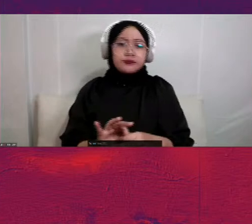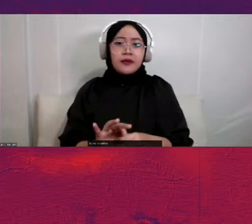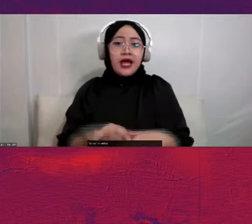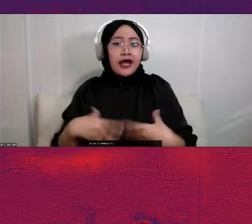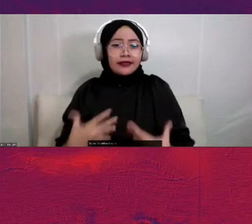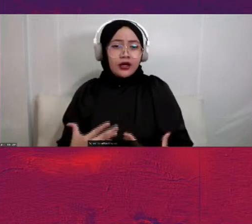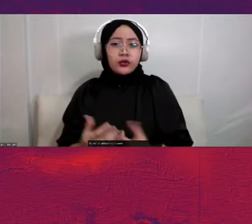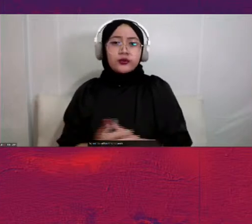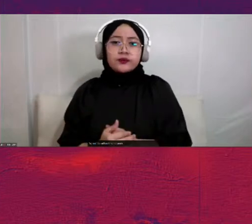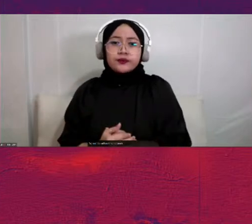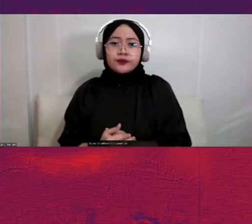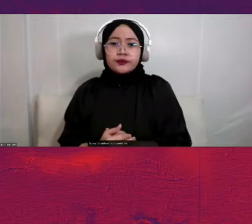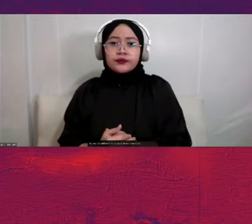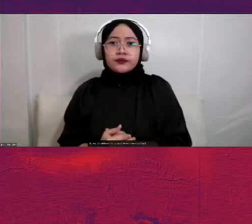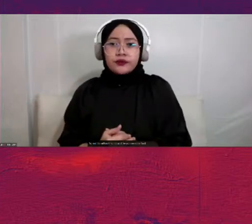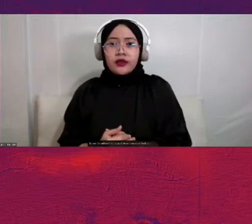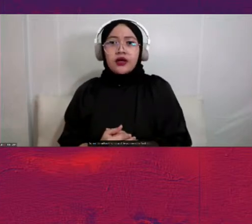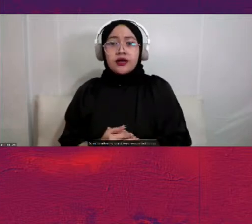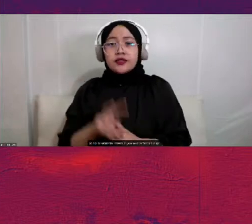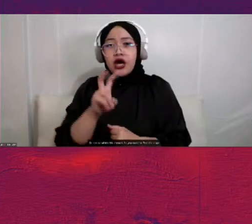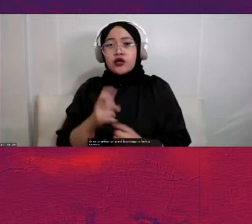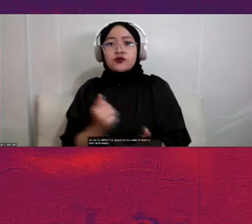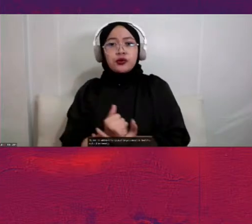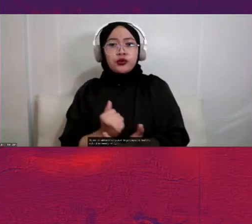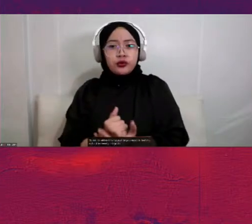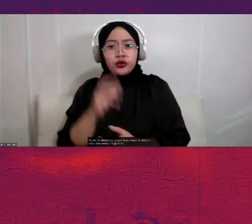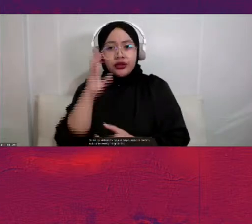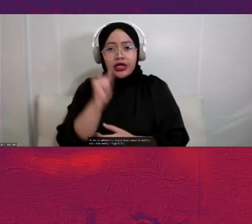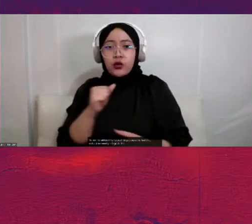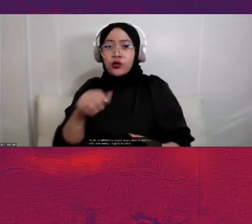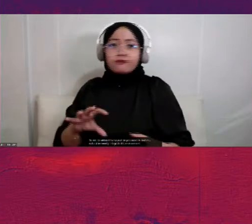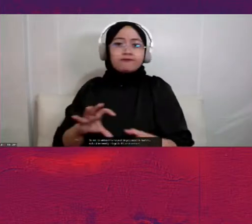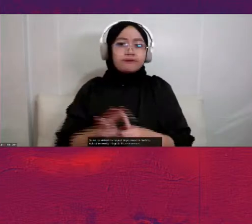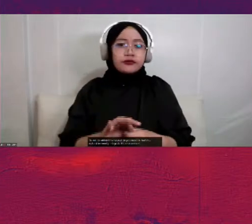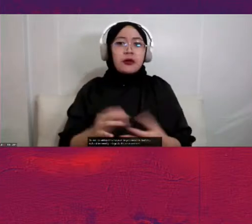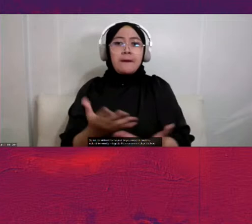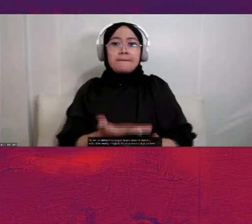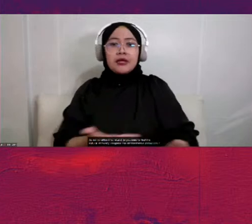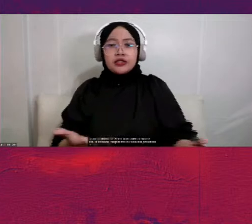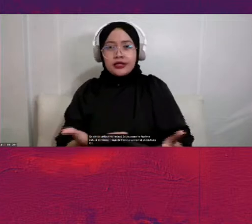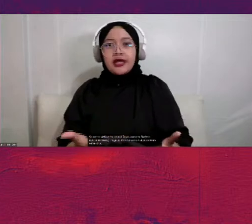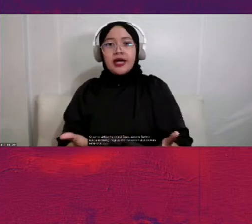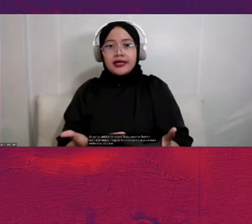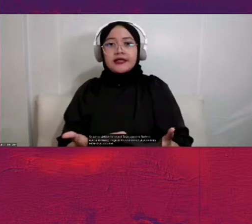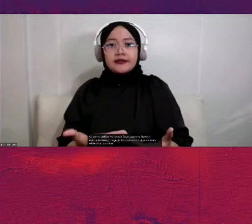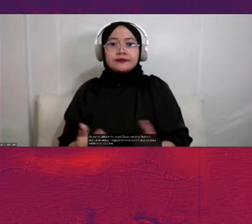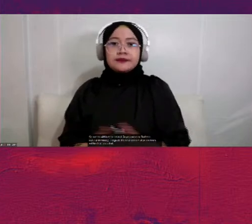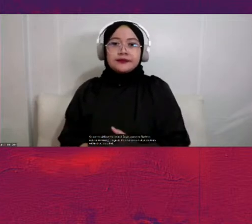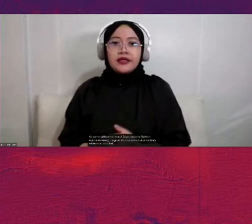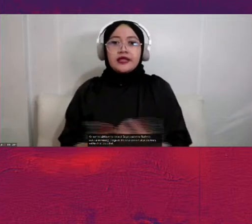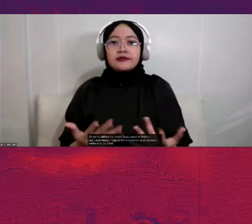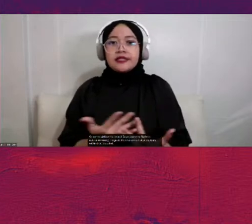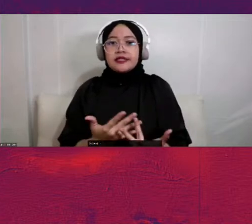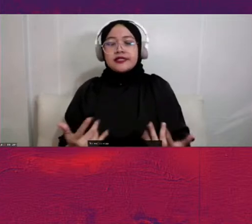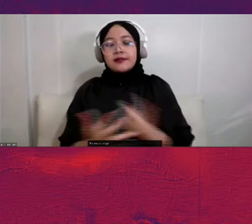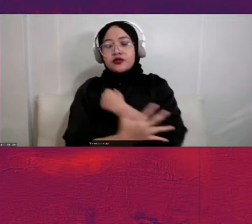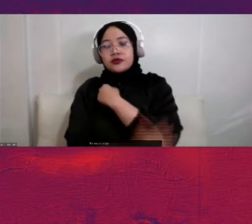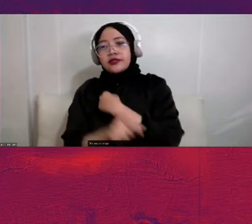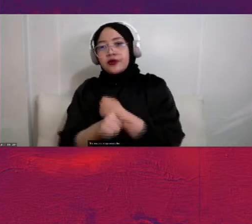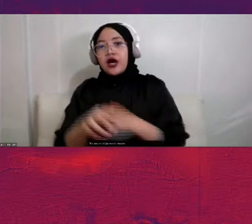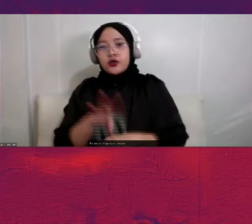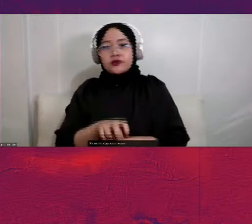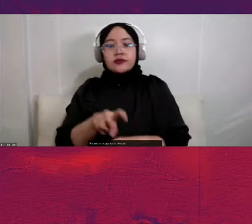within the snapshot. So you need to find the snapshot and you need to integrate the environmental deprivations within that snapshot. The second step